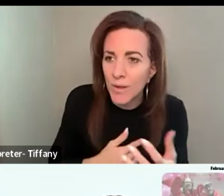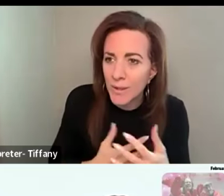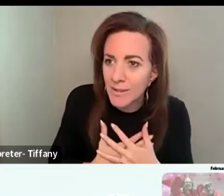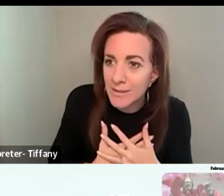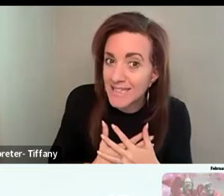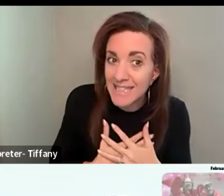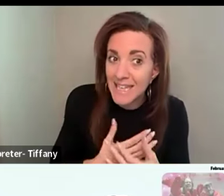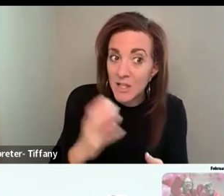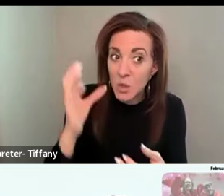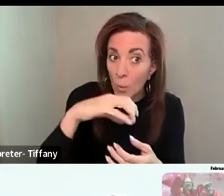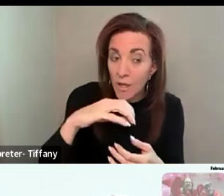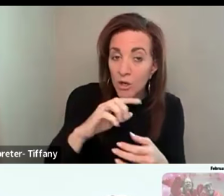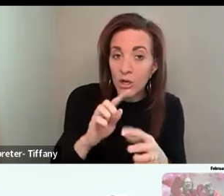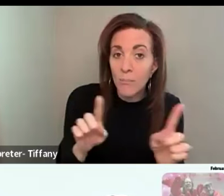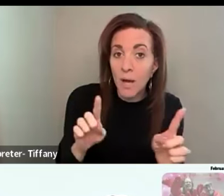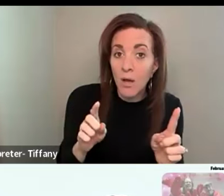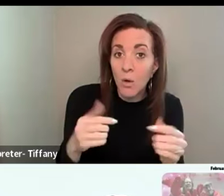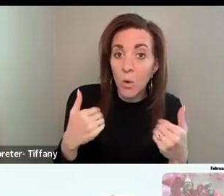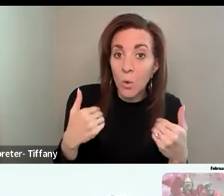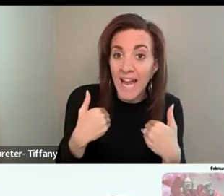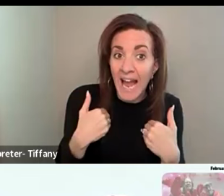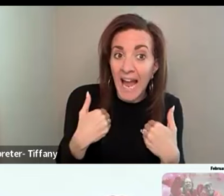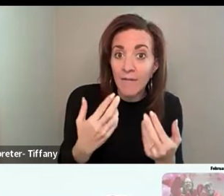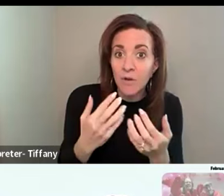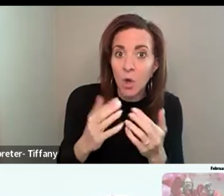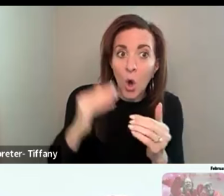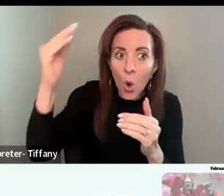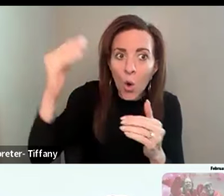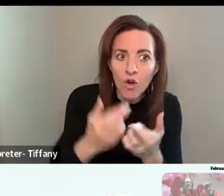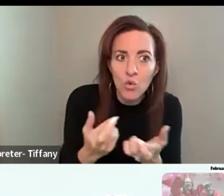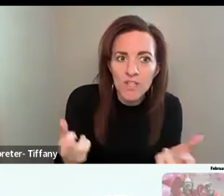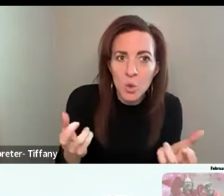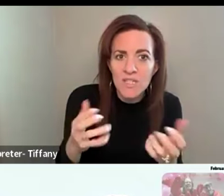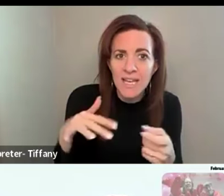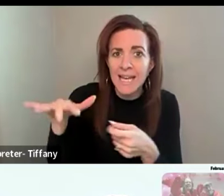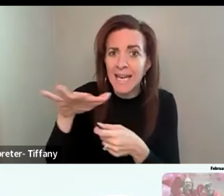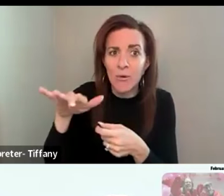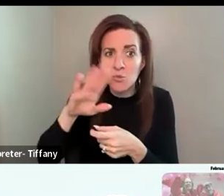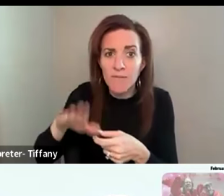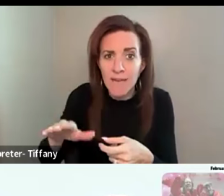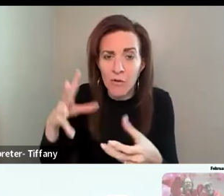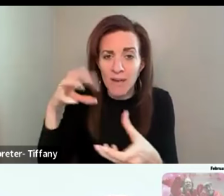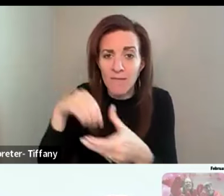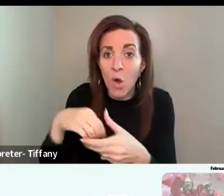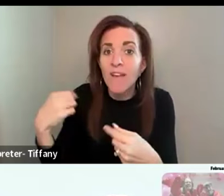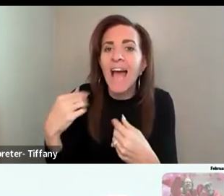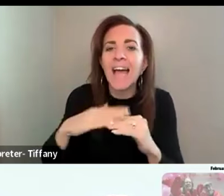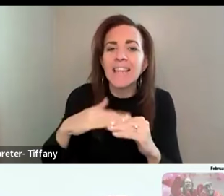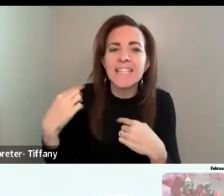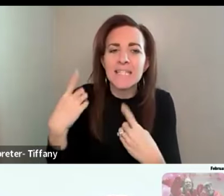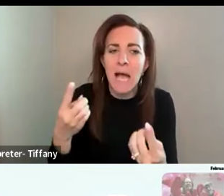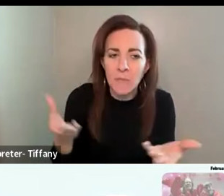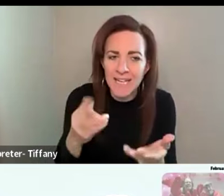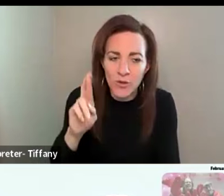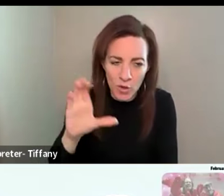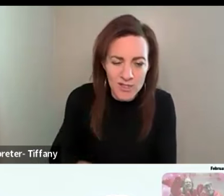it's weird, but we're in a position of over resources in areas that we've never been in, at least since I've been at the regional center.